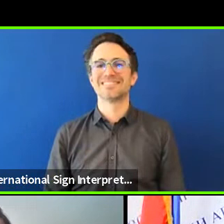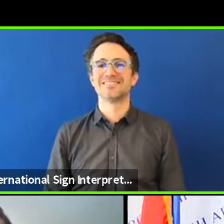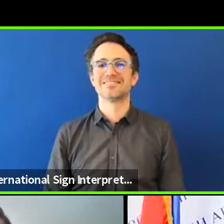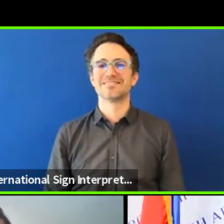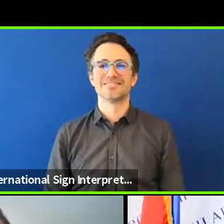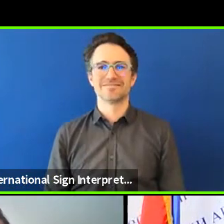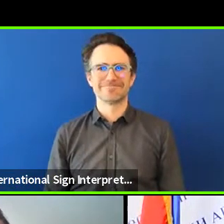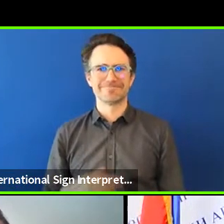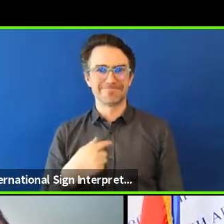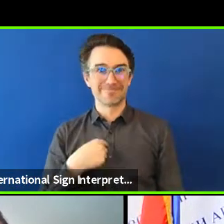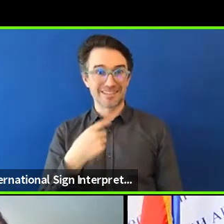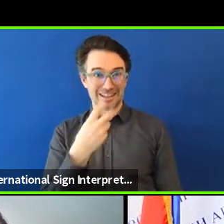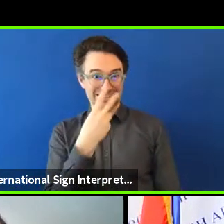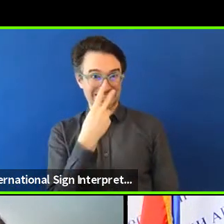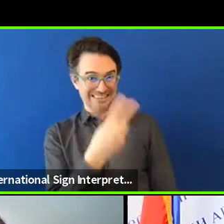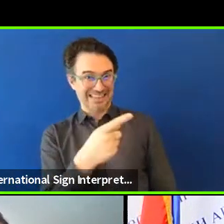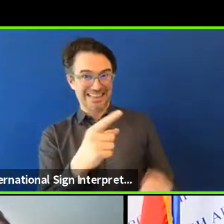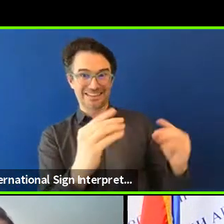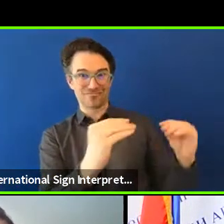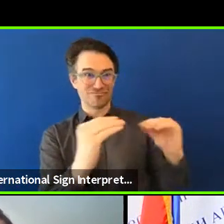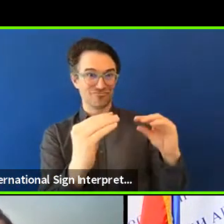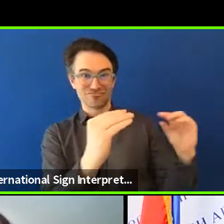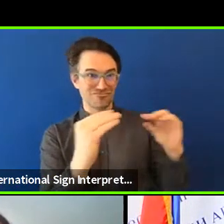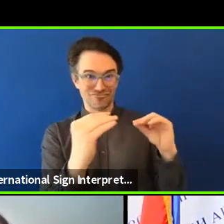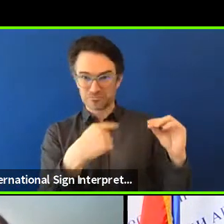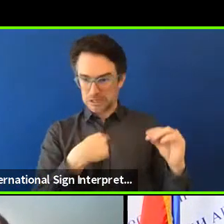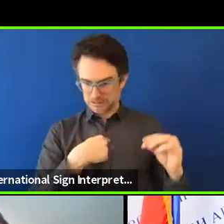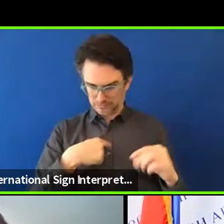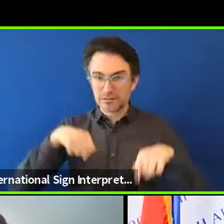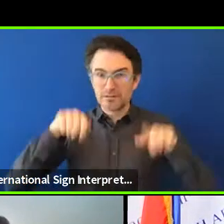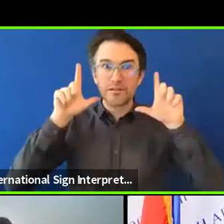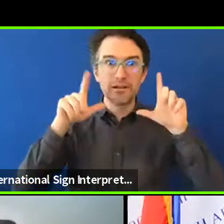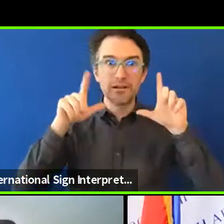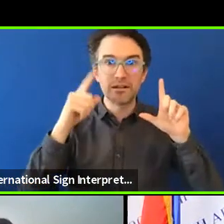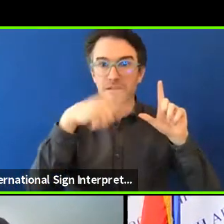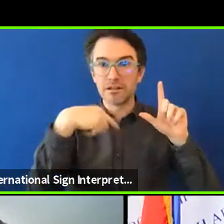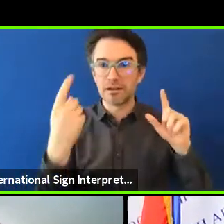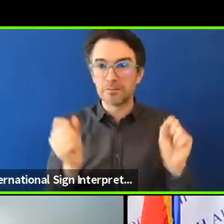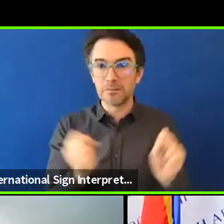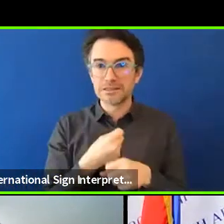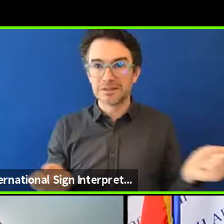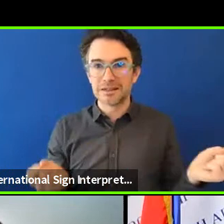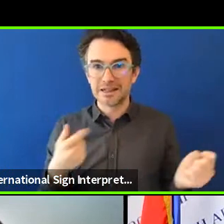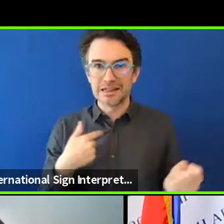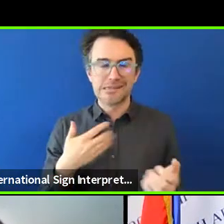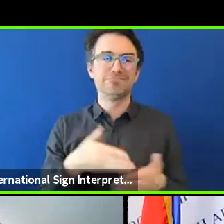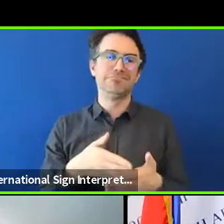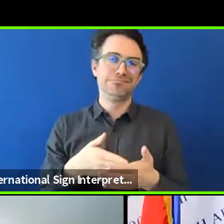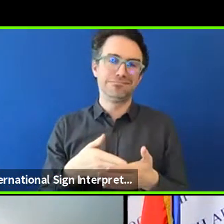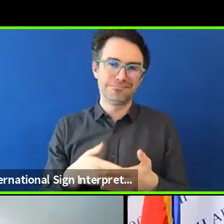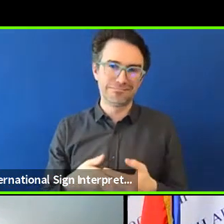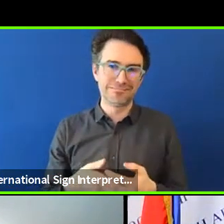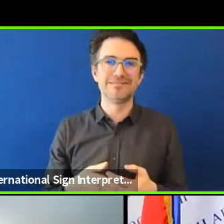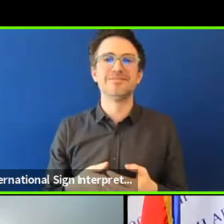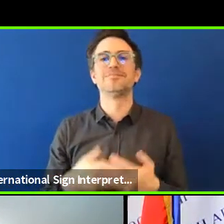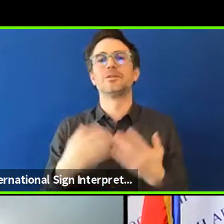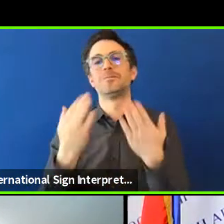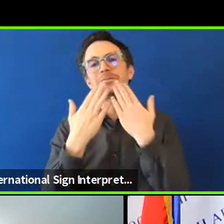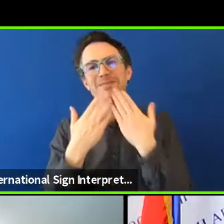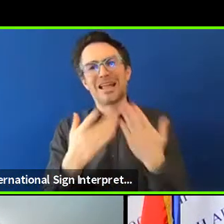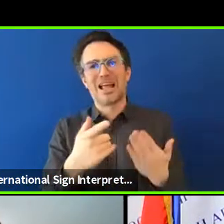or camera rights. So I followed you, and thank you very much for the interventions already made.